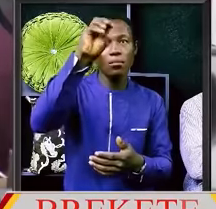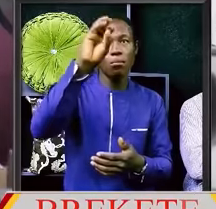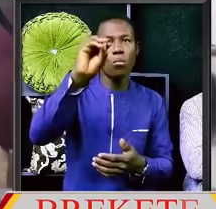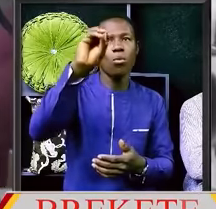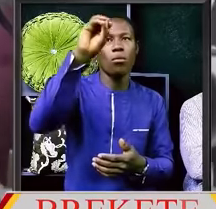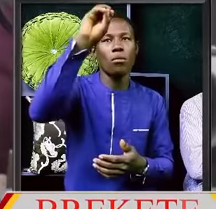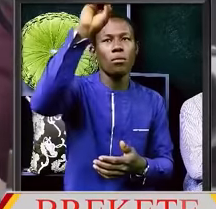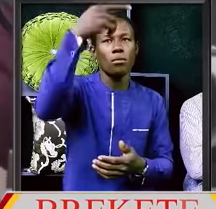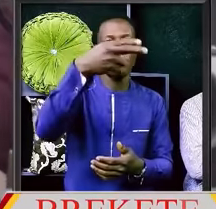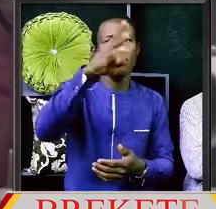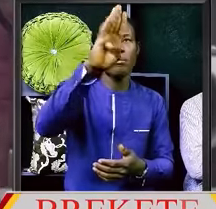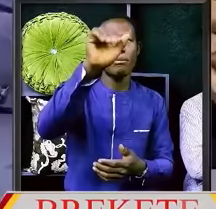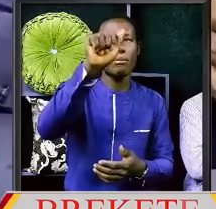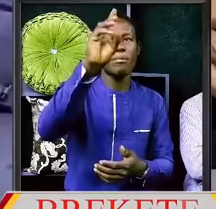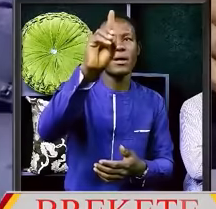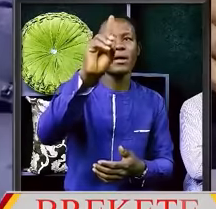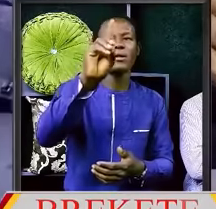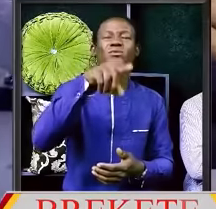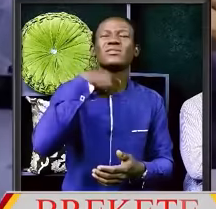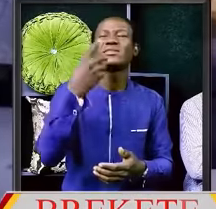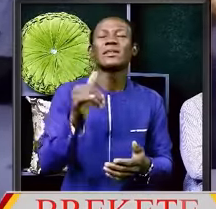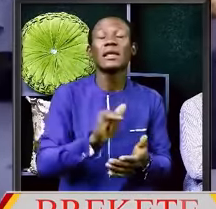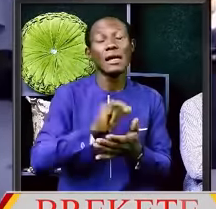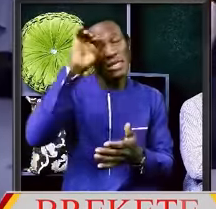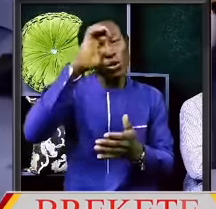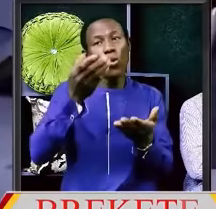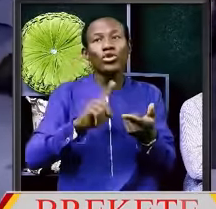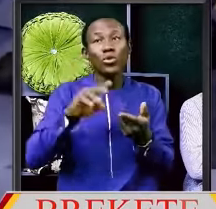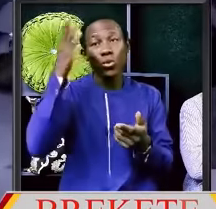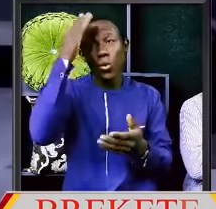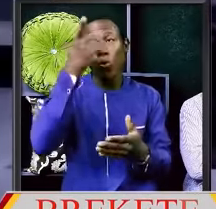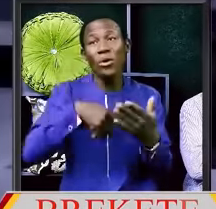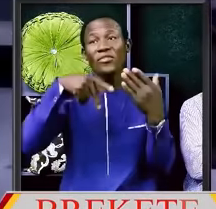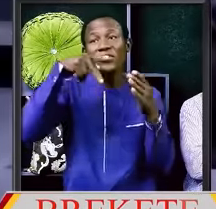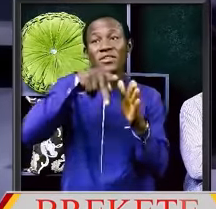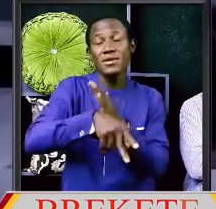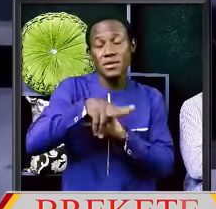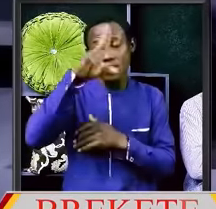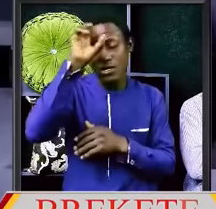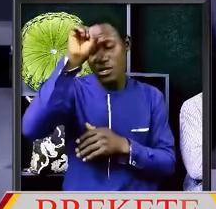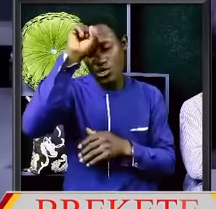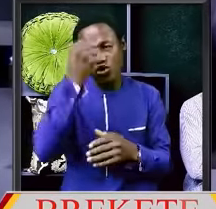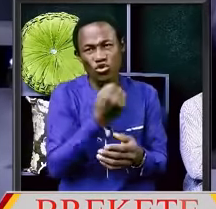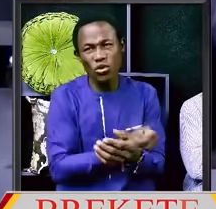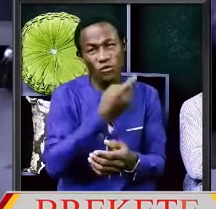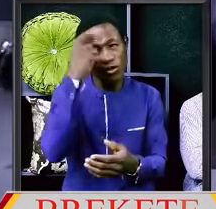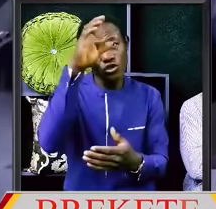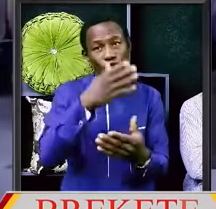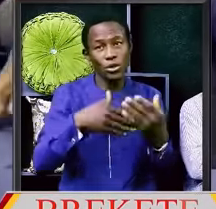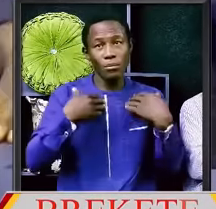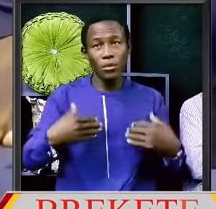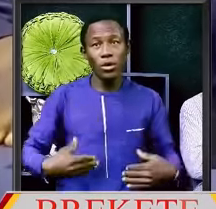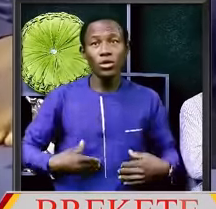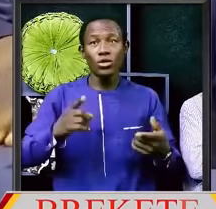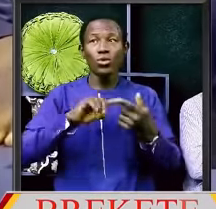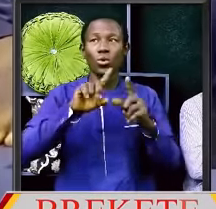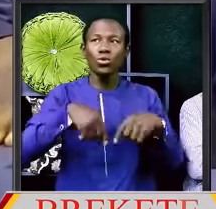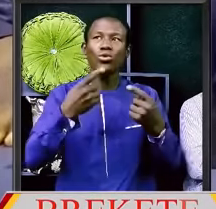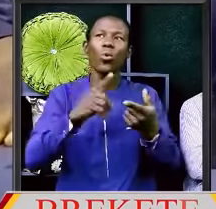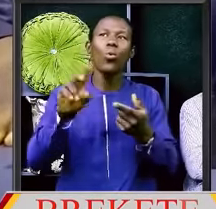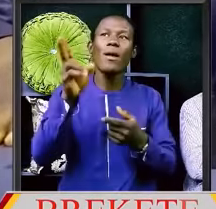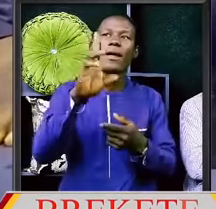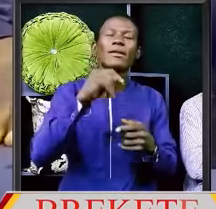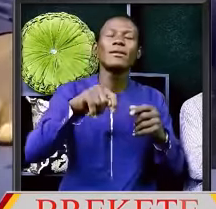waiting killing son, is they wrong? For a person to go to the house where the son, they talk say son